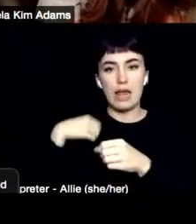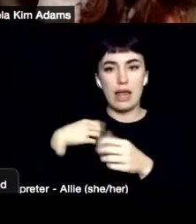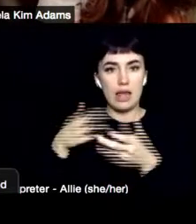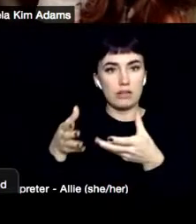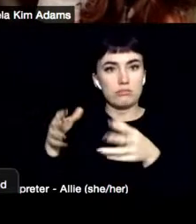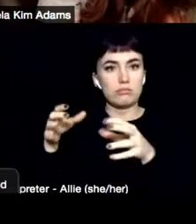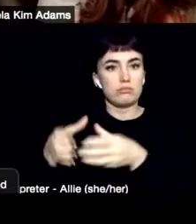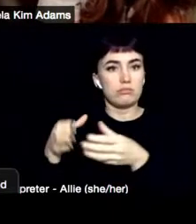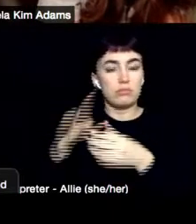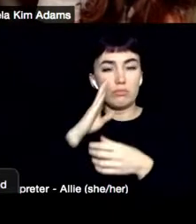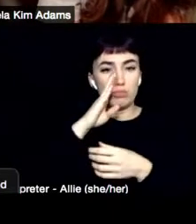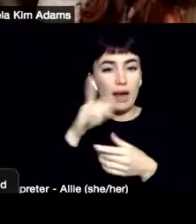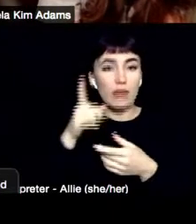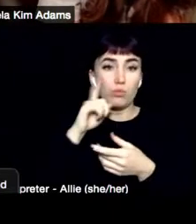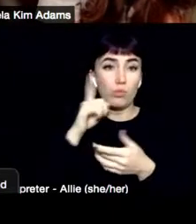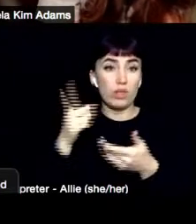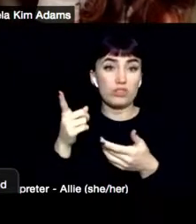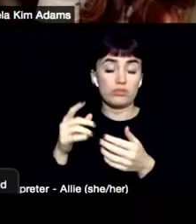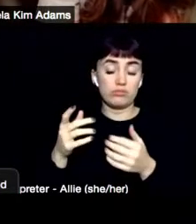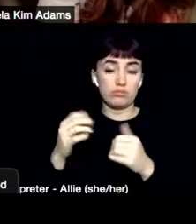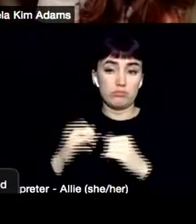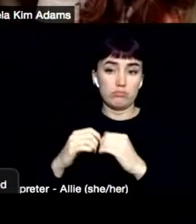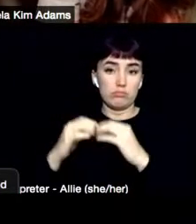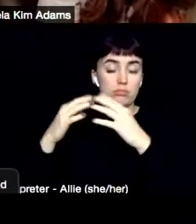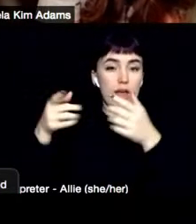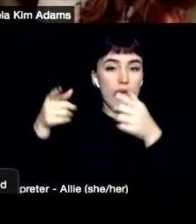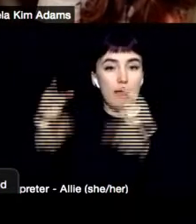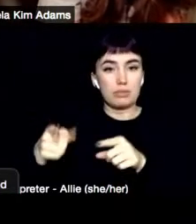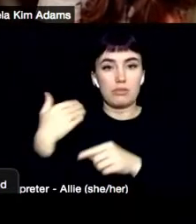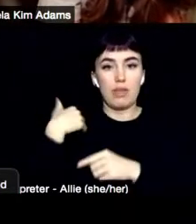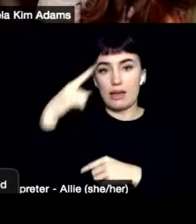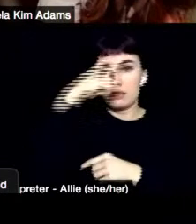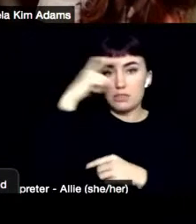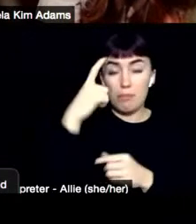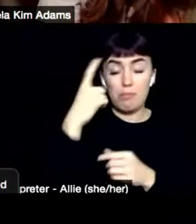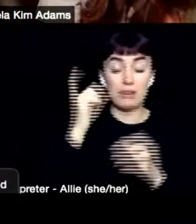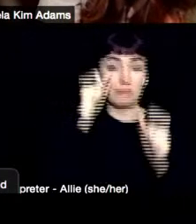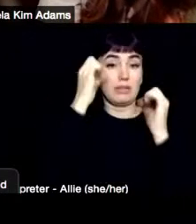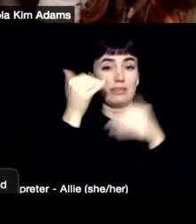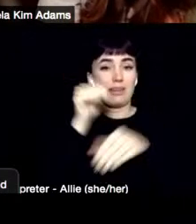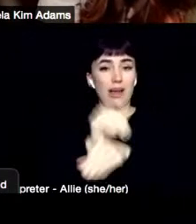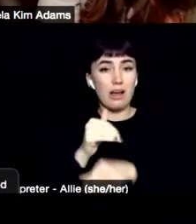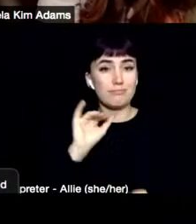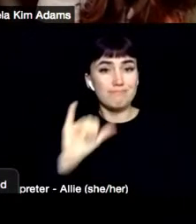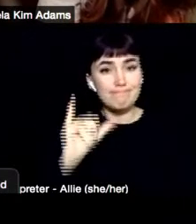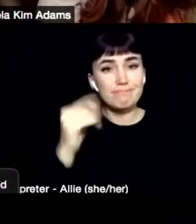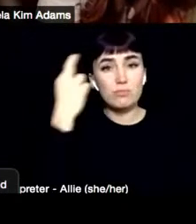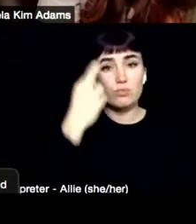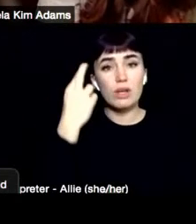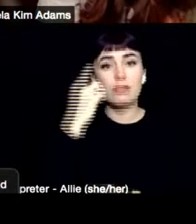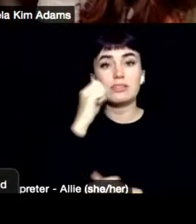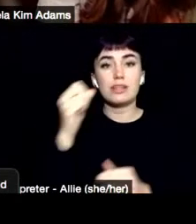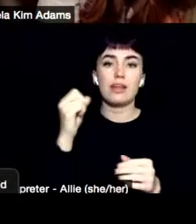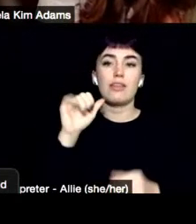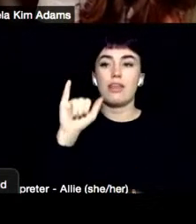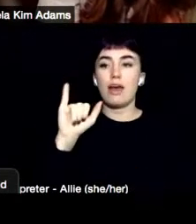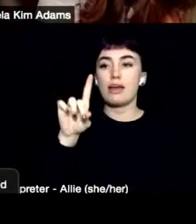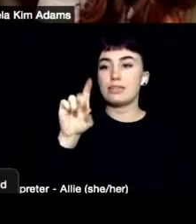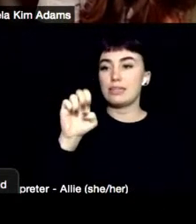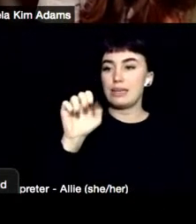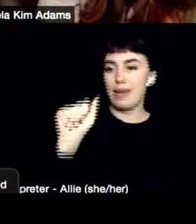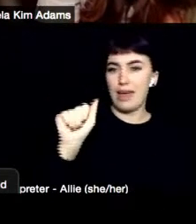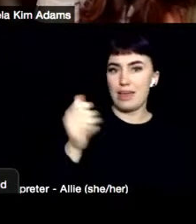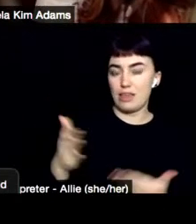last summer. And it was just amazing tonight to realize, I didn't know that the diversity, the IDA thing was going to come